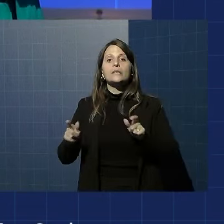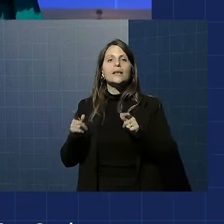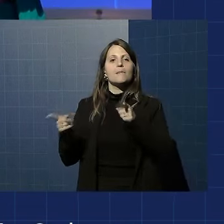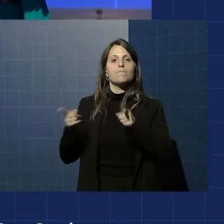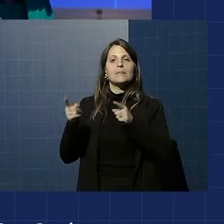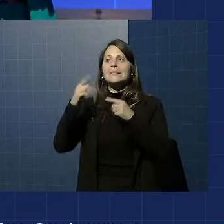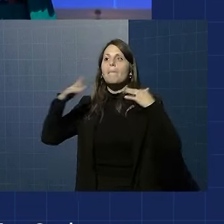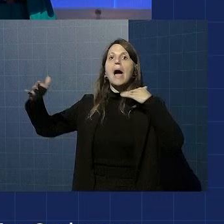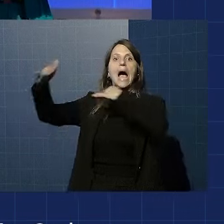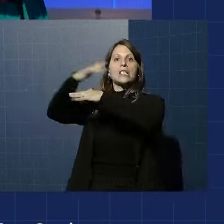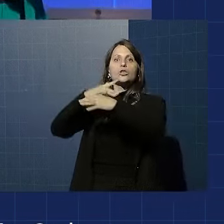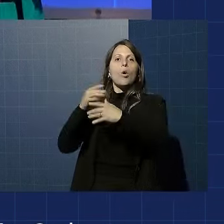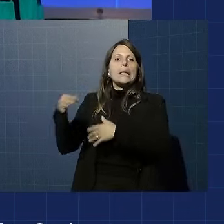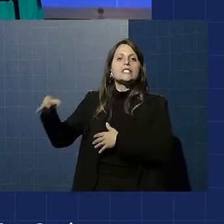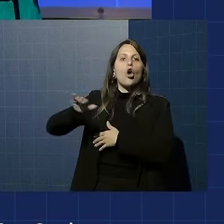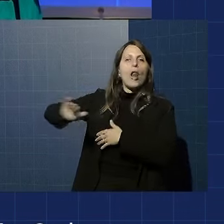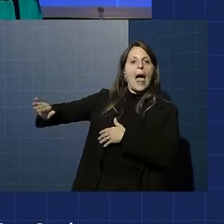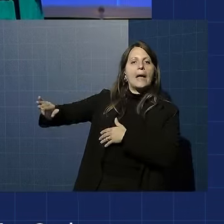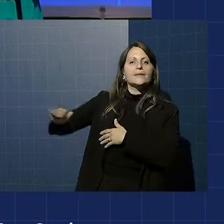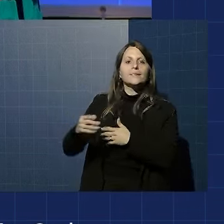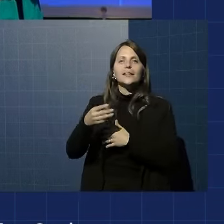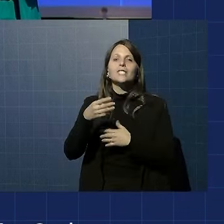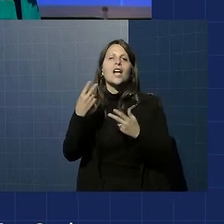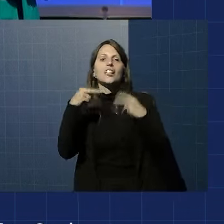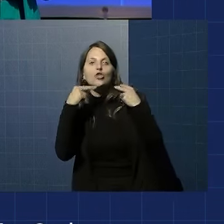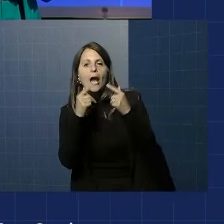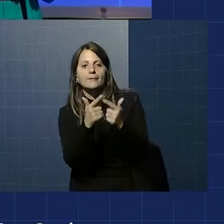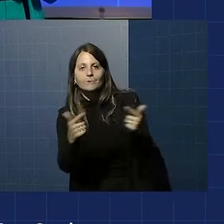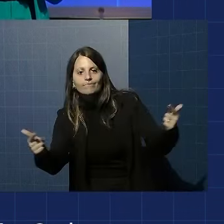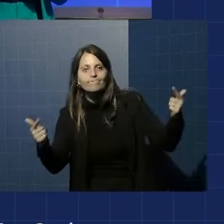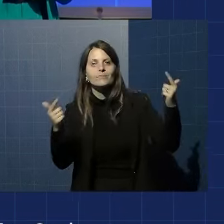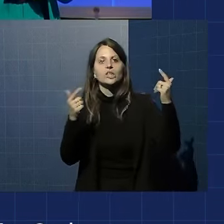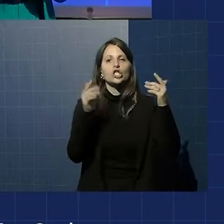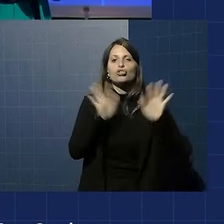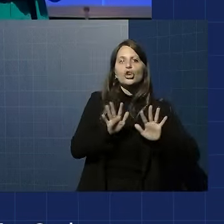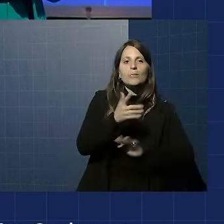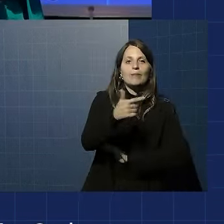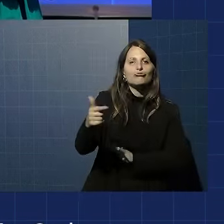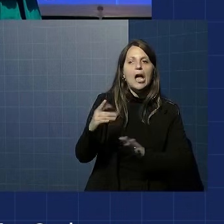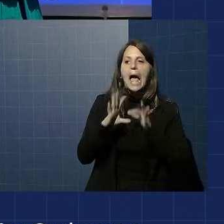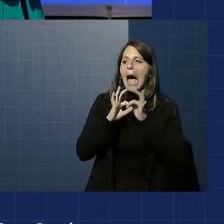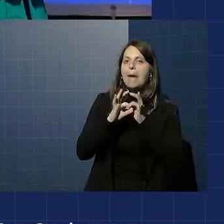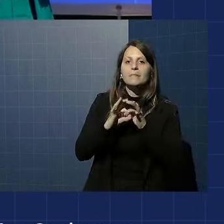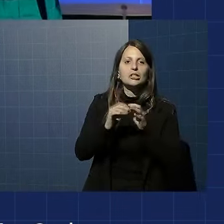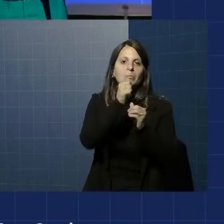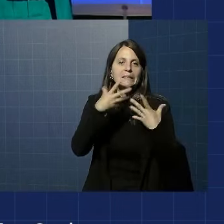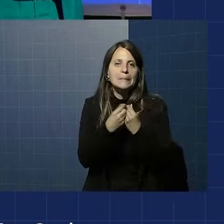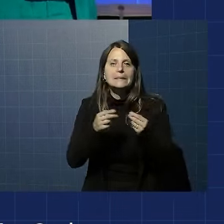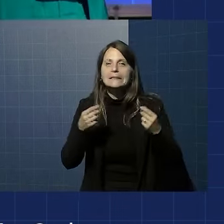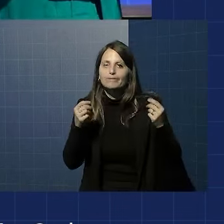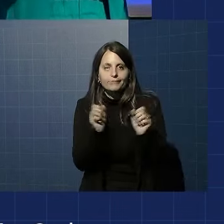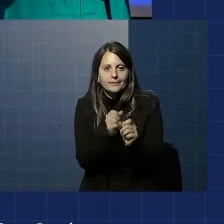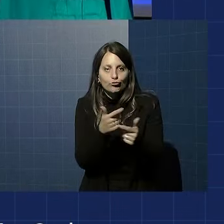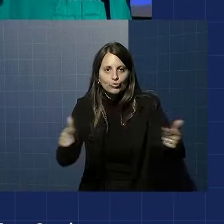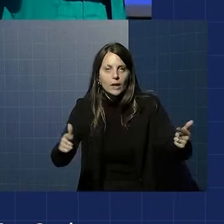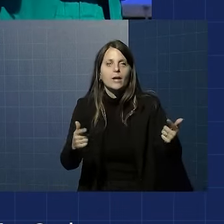They are isolated to some extent. And this, of course, again, if you do this for long periods of time, can have an impact on